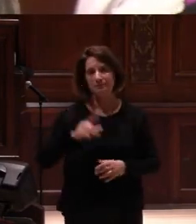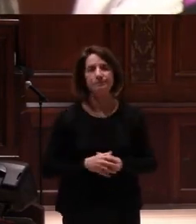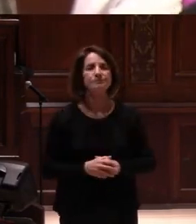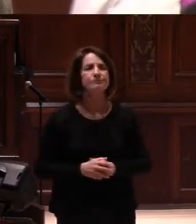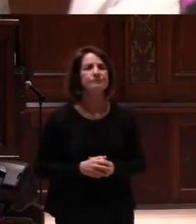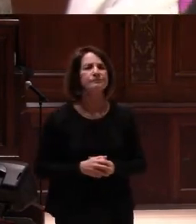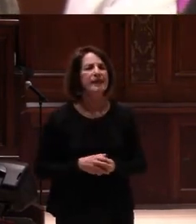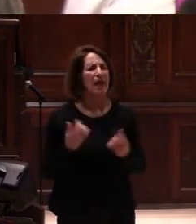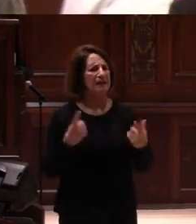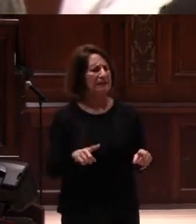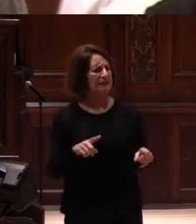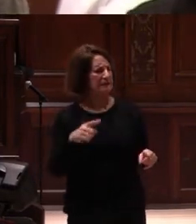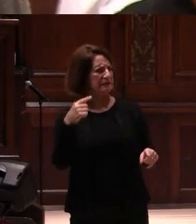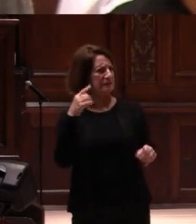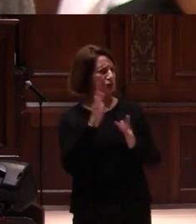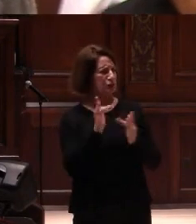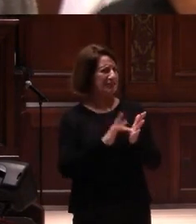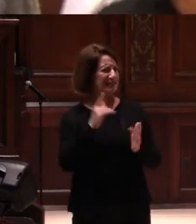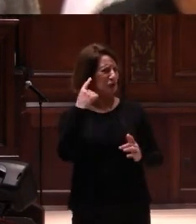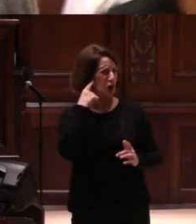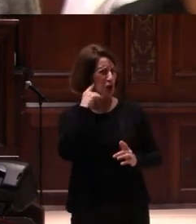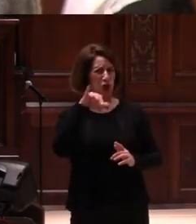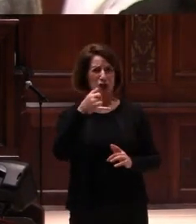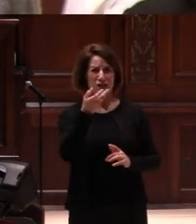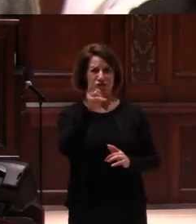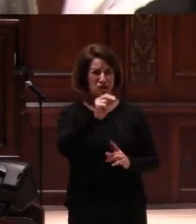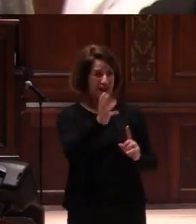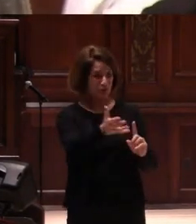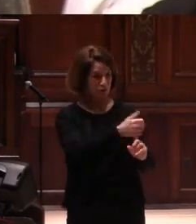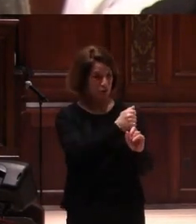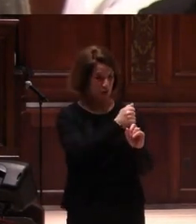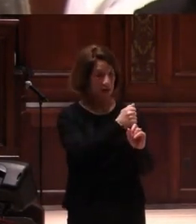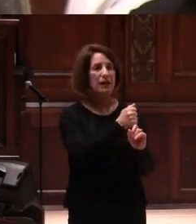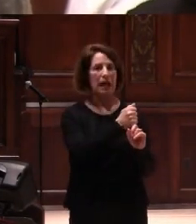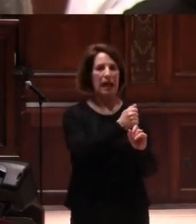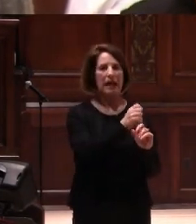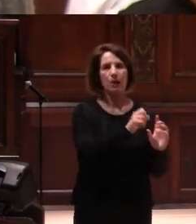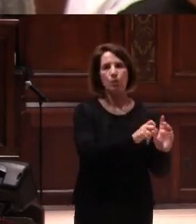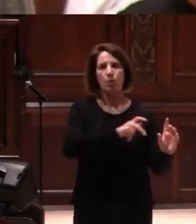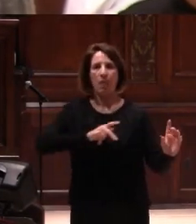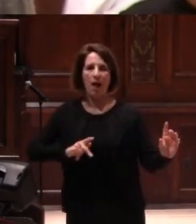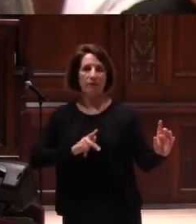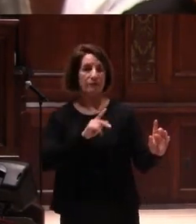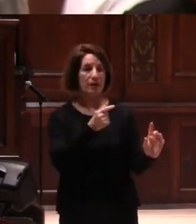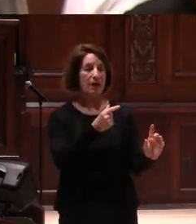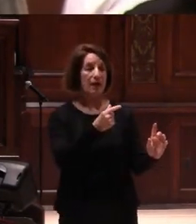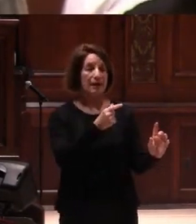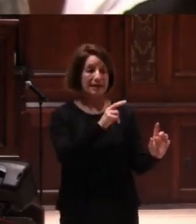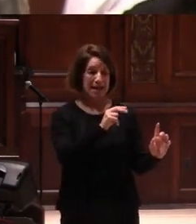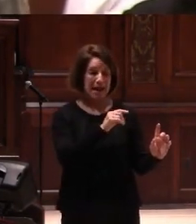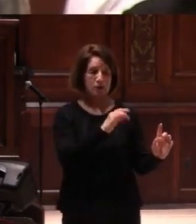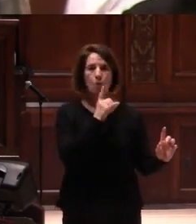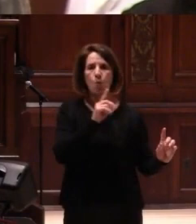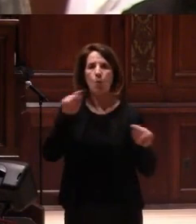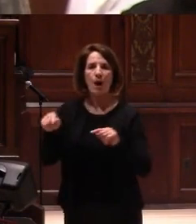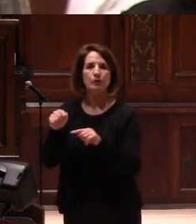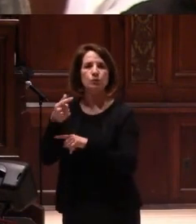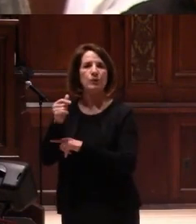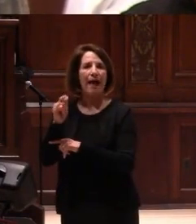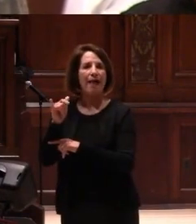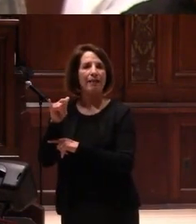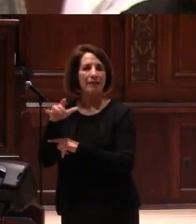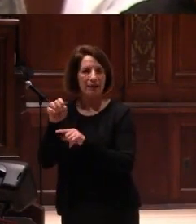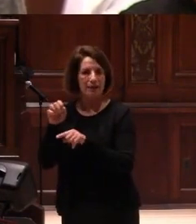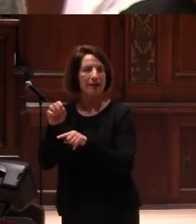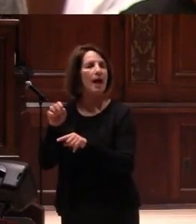When Jesus heard that John had been arrested, he withdrew to Galilee. He left Nazareth and went to live in Capernaum by the sea,